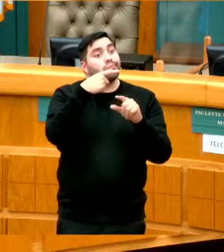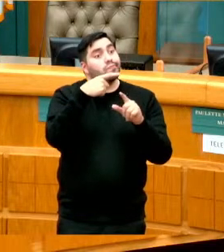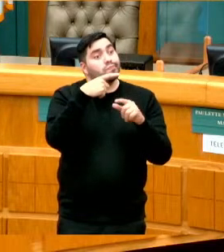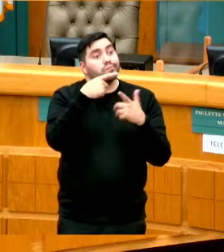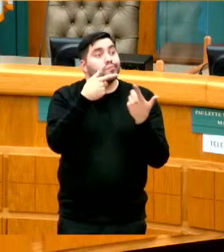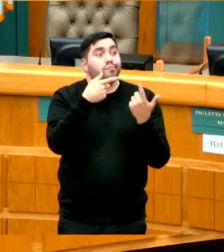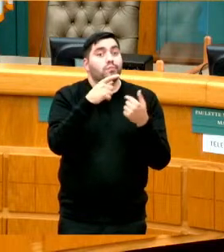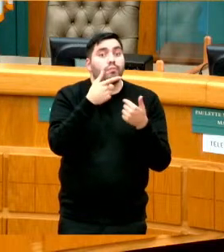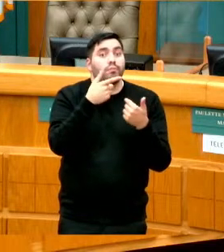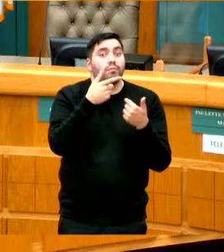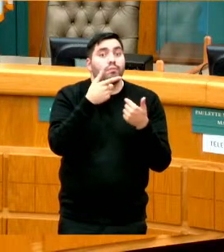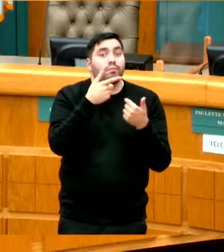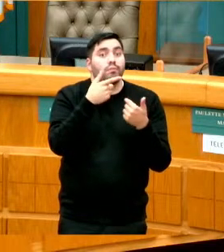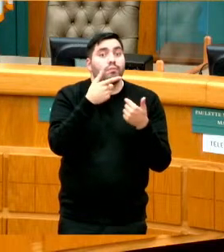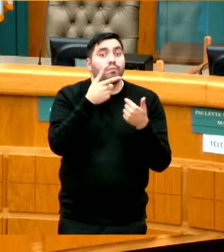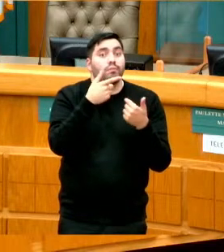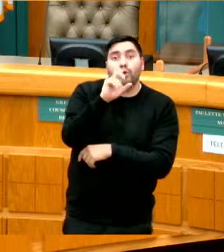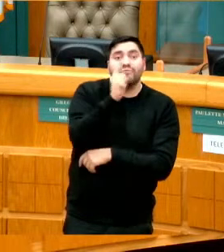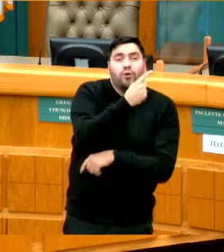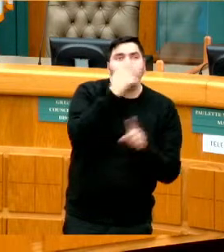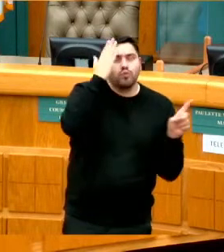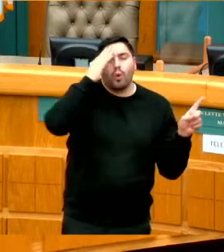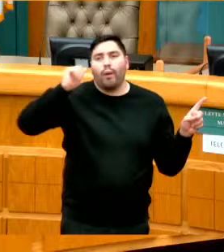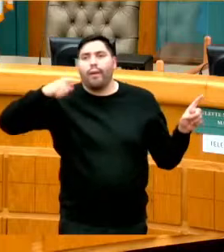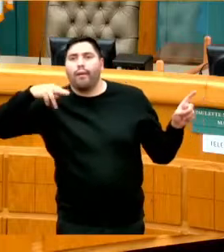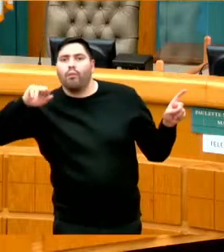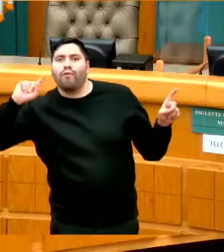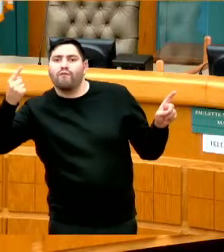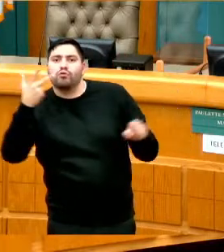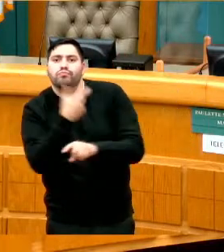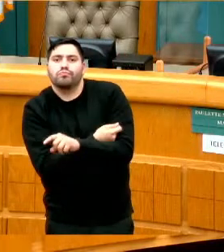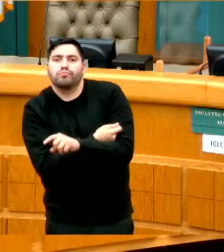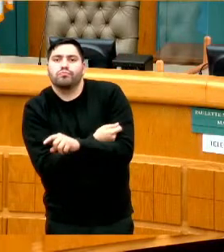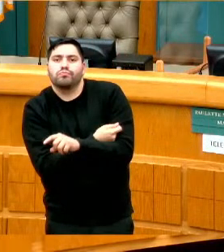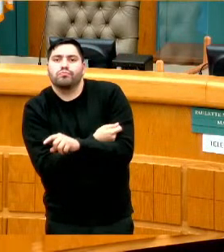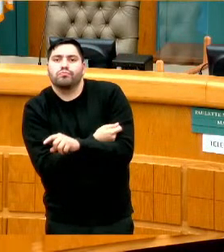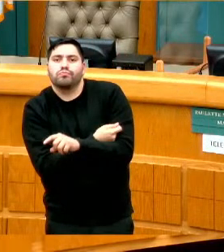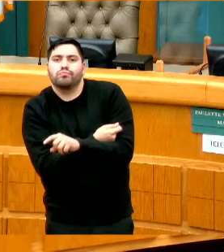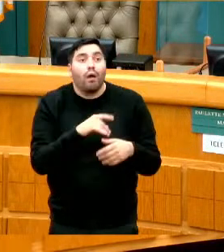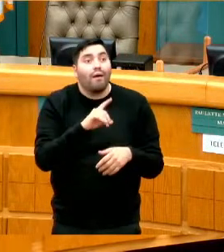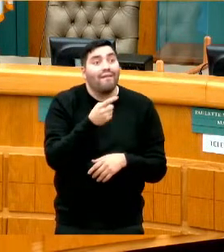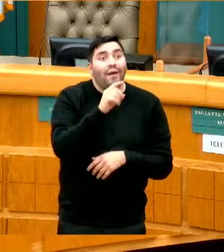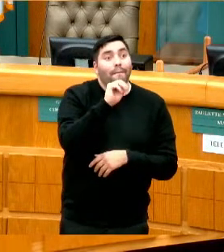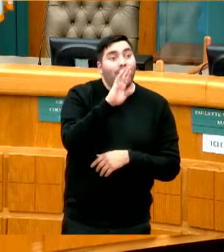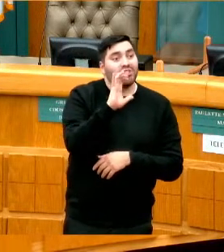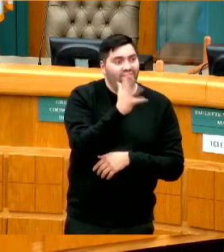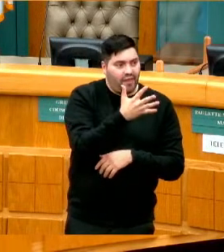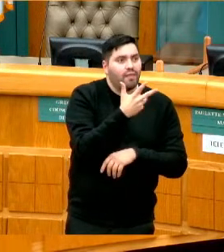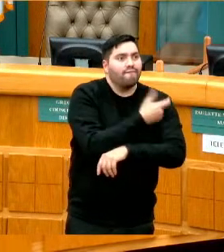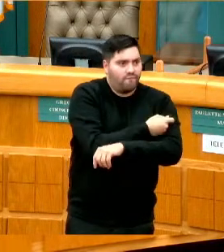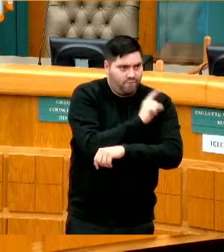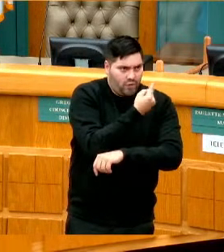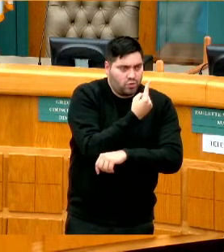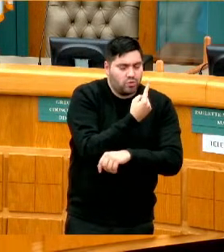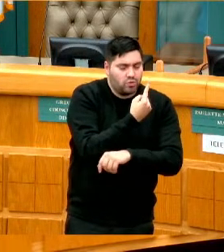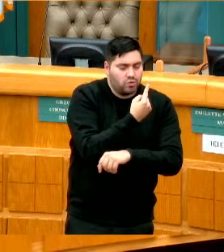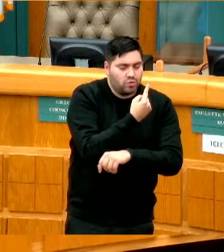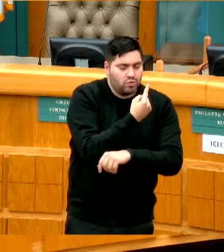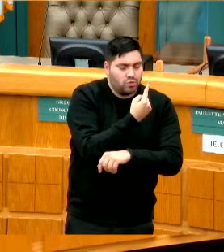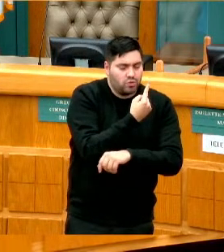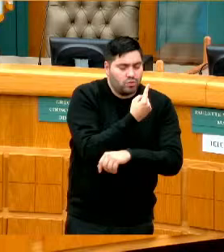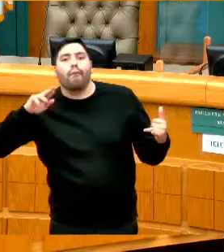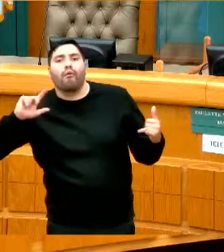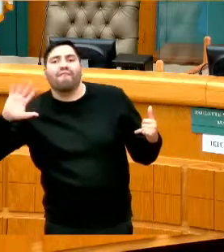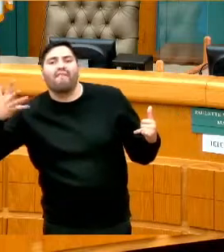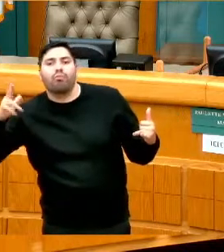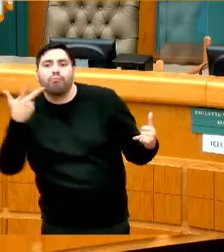1st, you know your second dose is due April 1st. It's that easy. If you got your first dose March 5th, your second dose is April 5th.